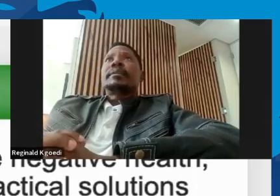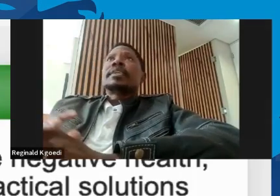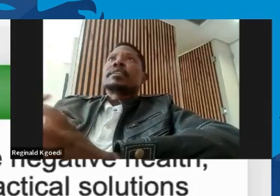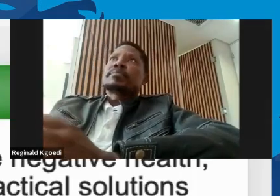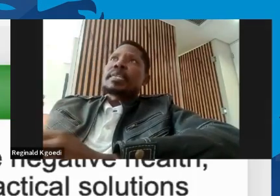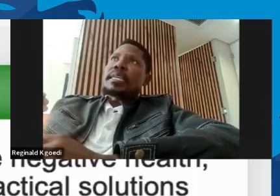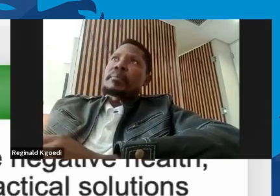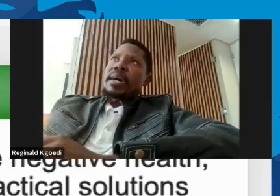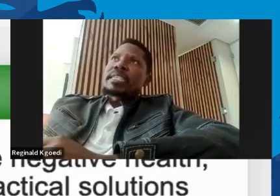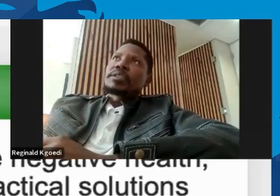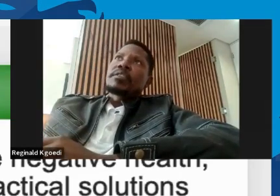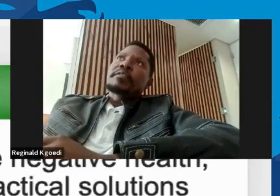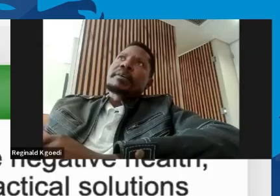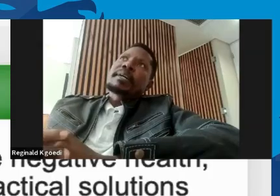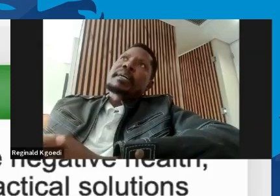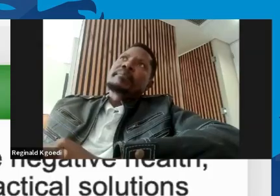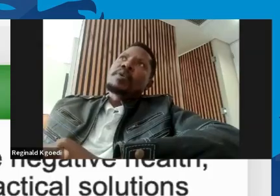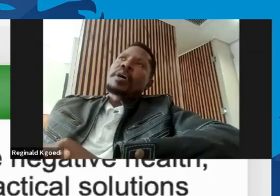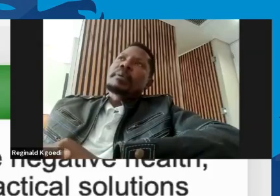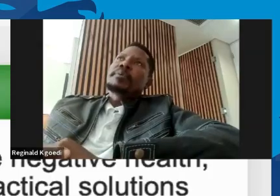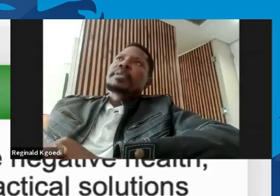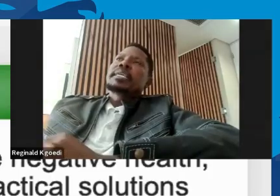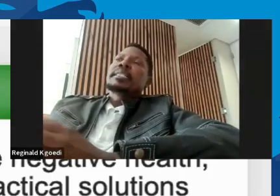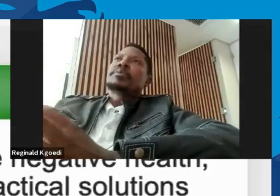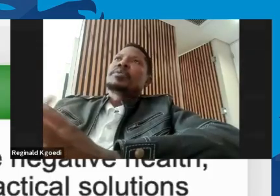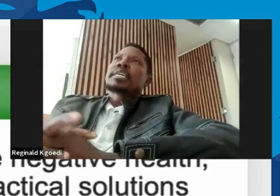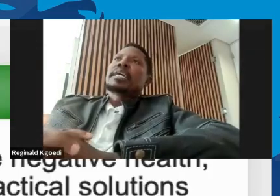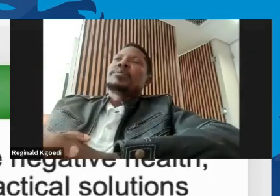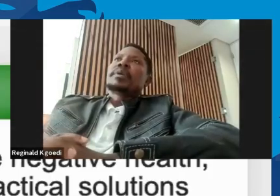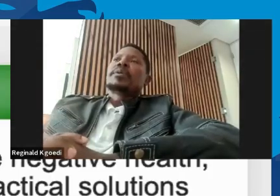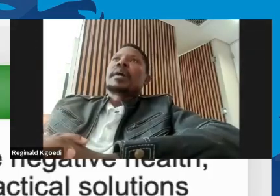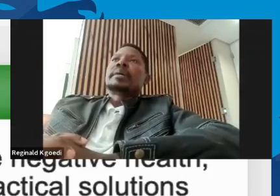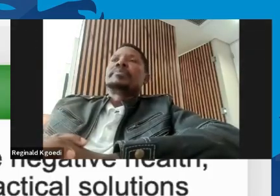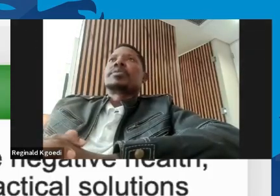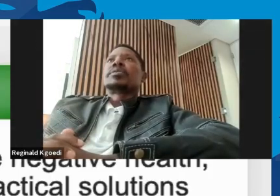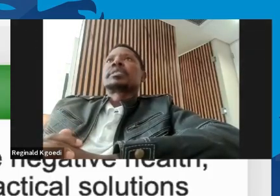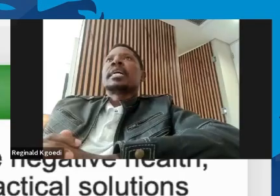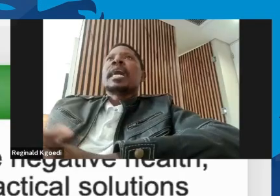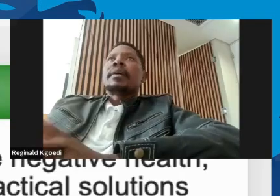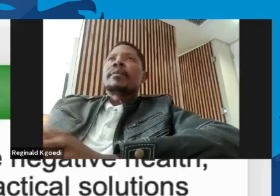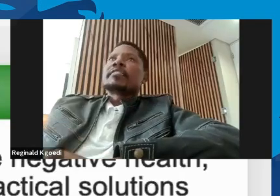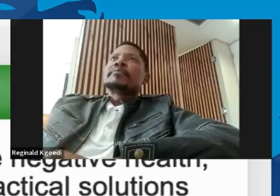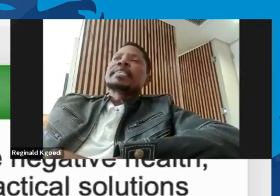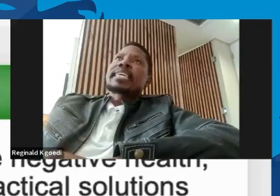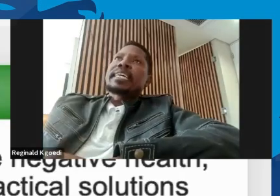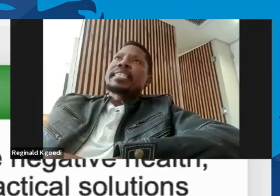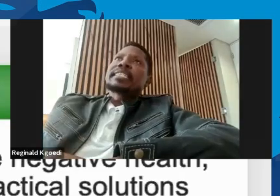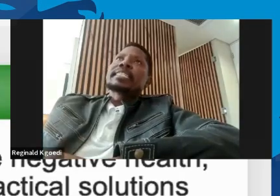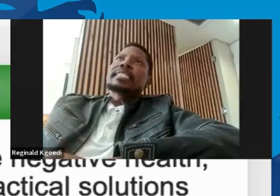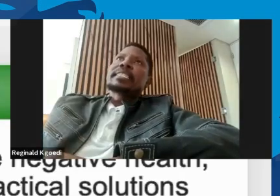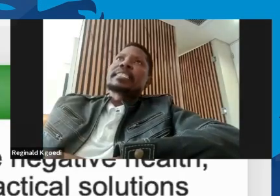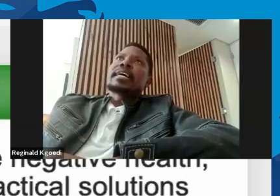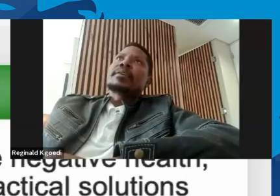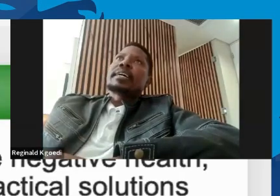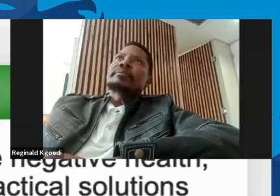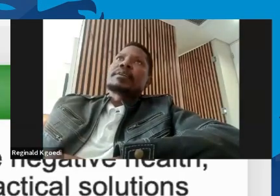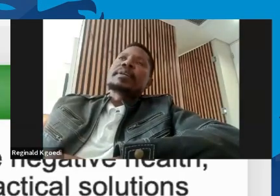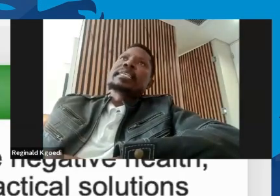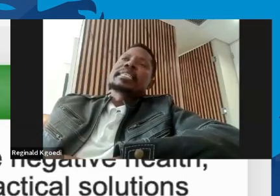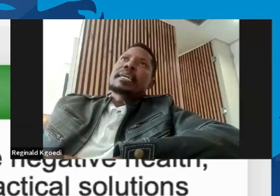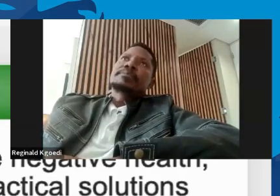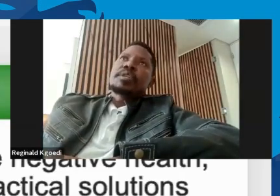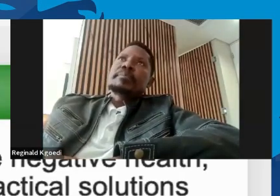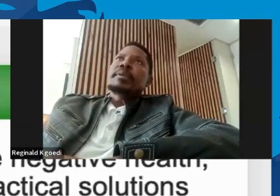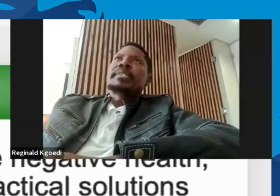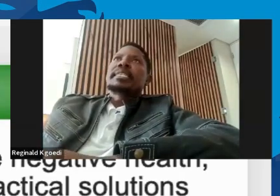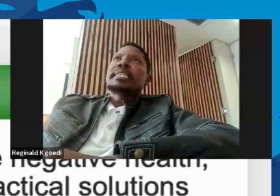you hear them, they're speaking much of more about the political will. Why? Because our government signed the treaty. However,